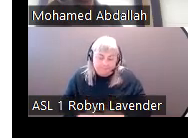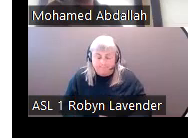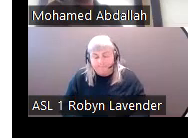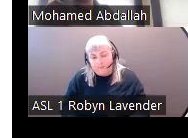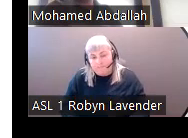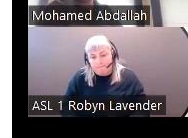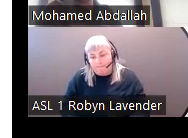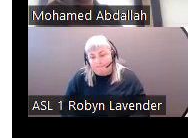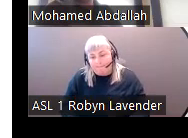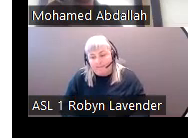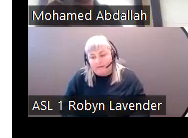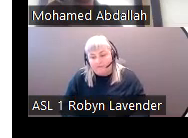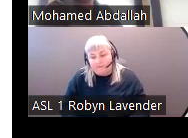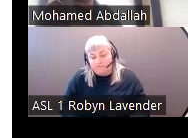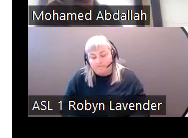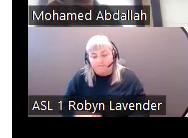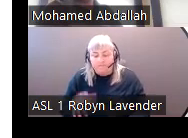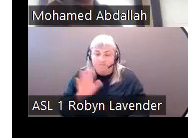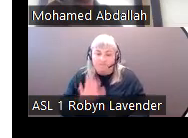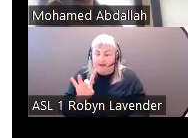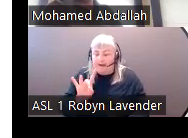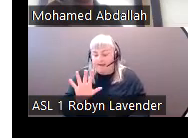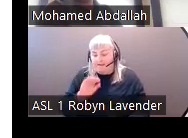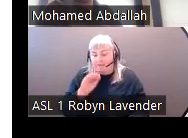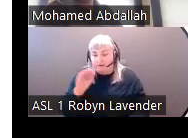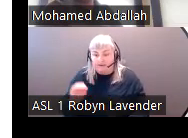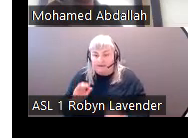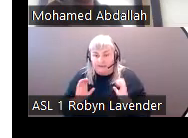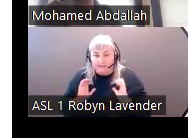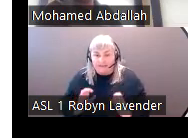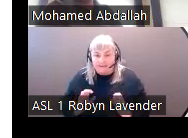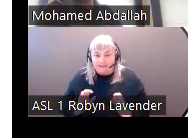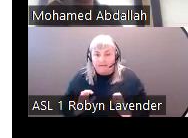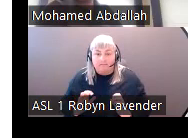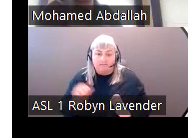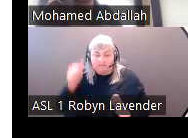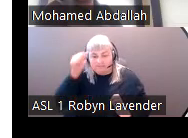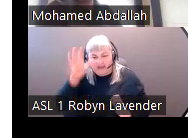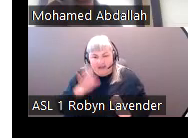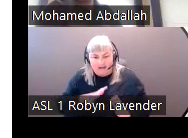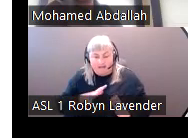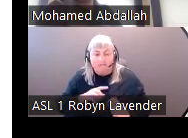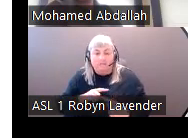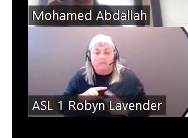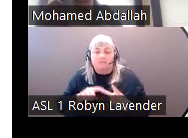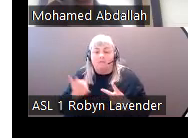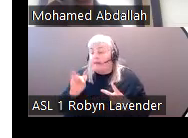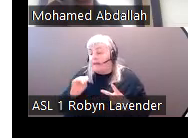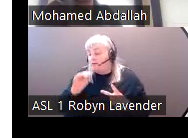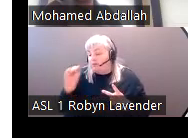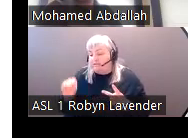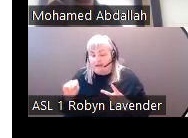About 85% of our clients are men, and actually about 80% in the community in